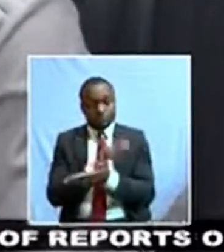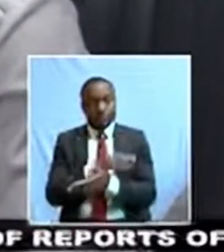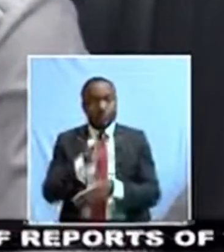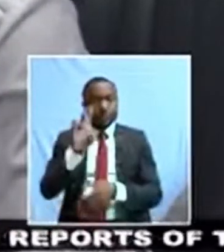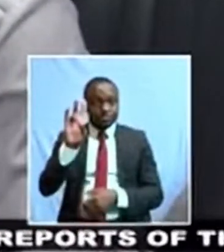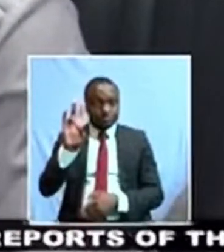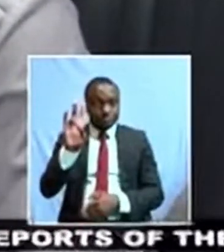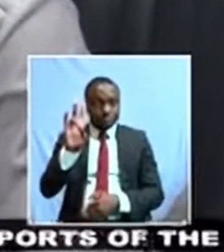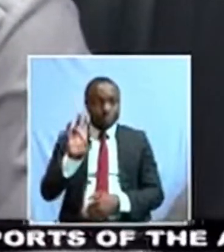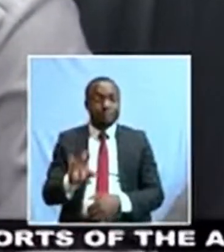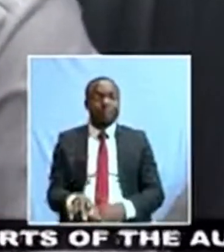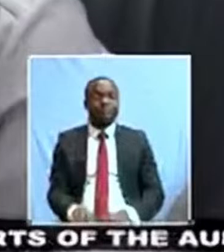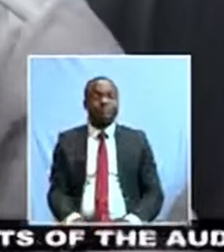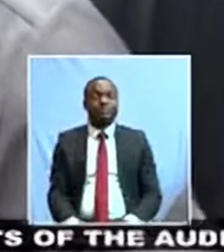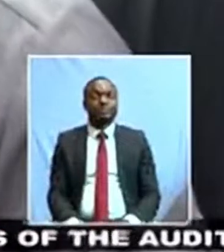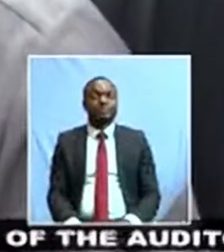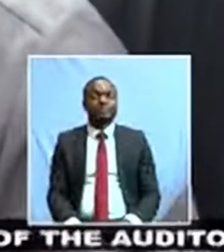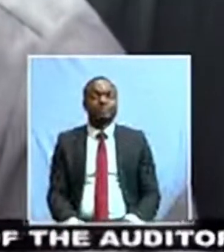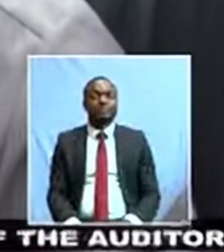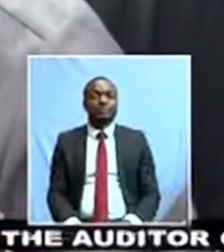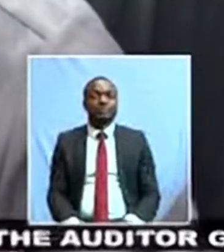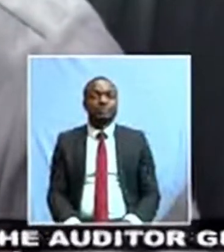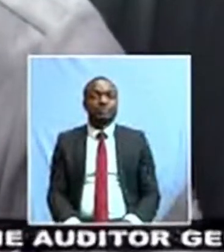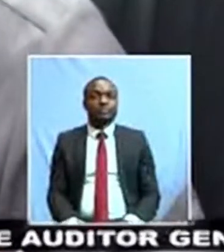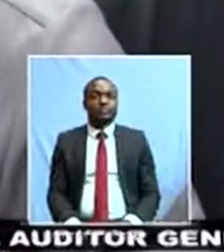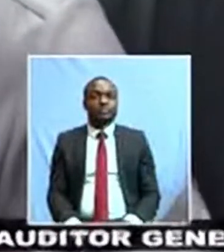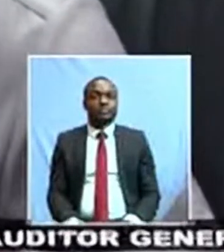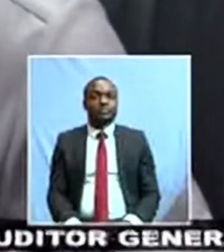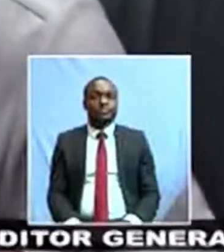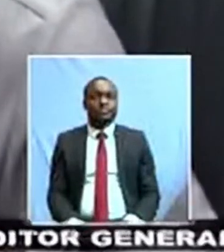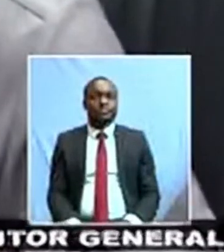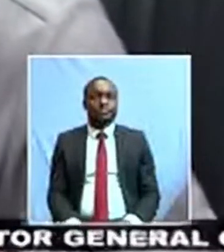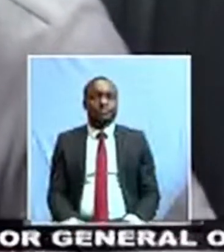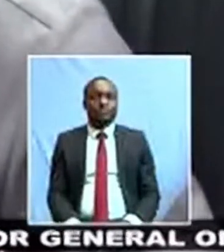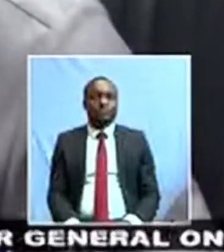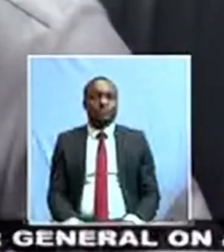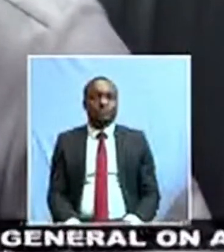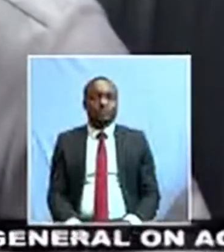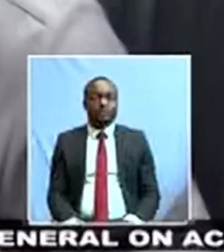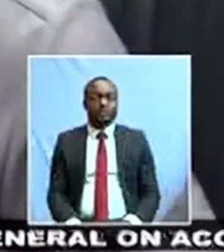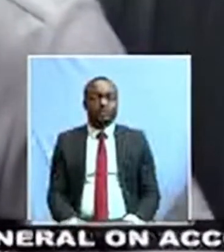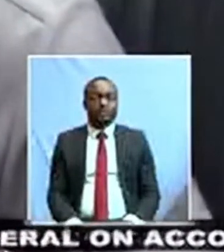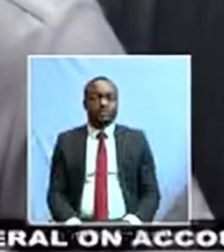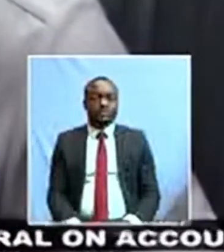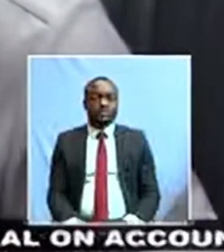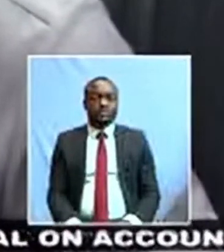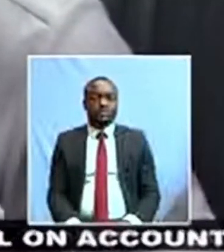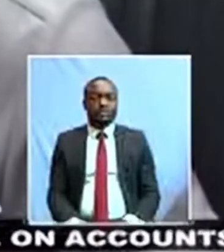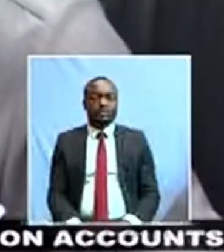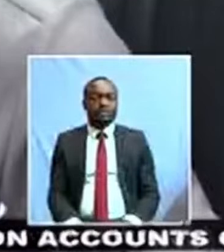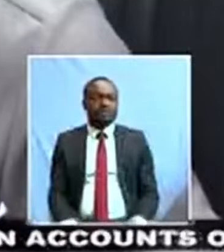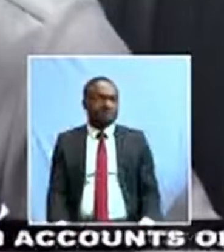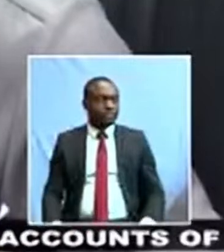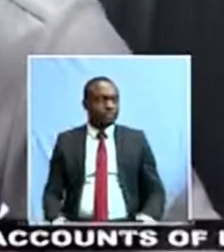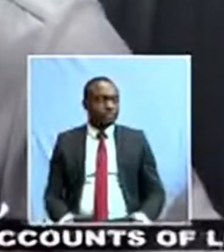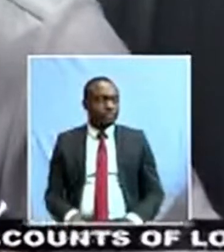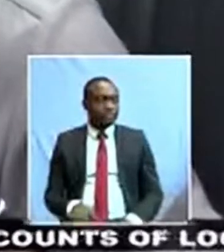and the remedy, they have